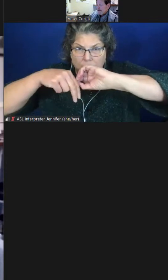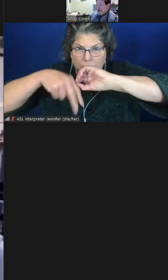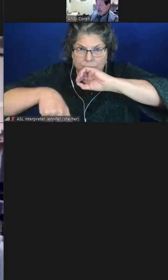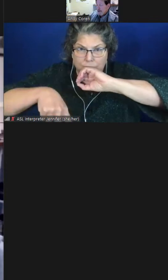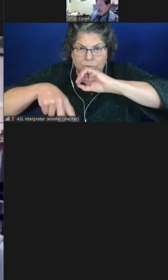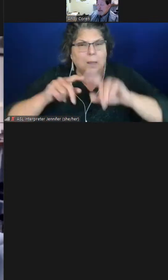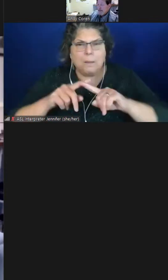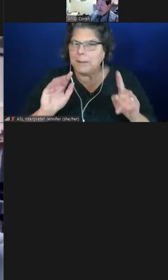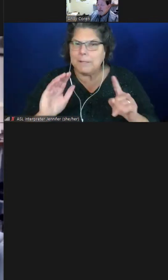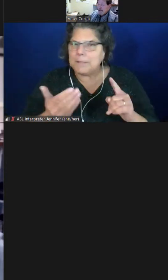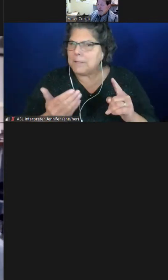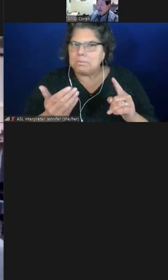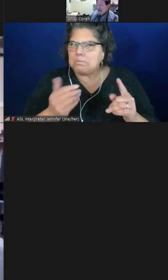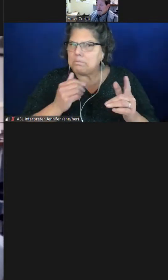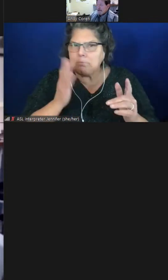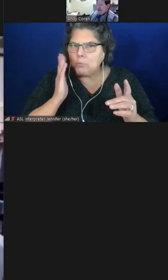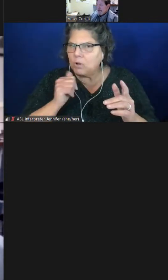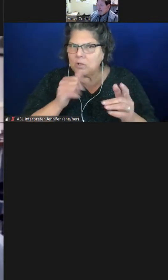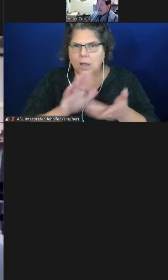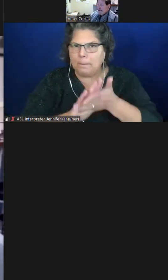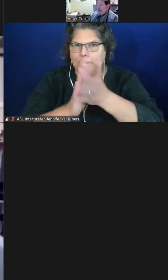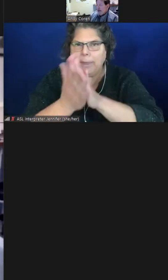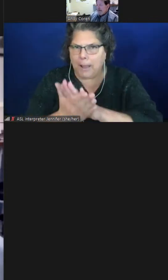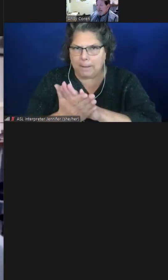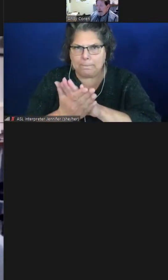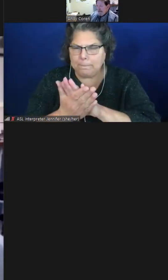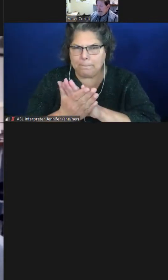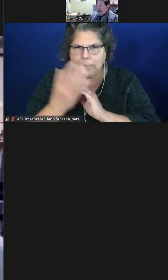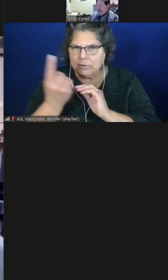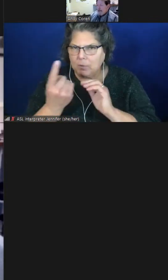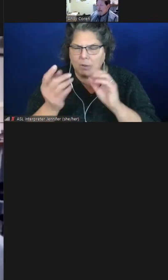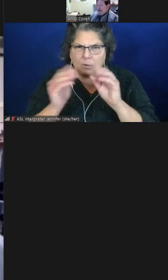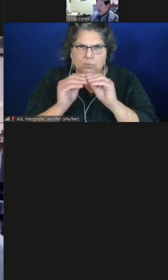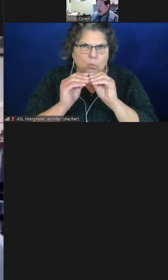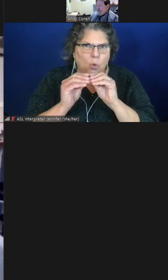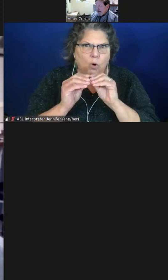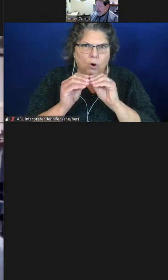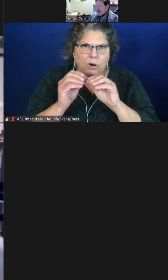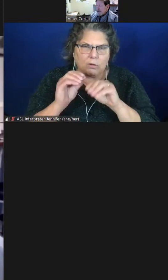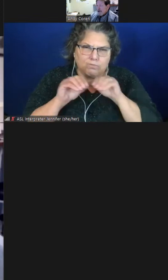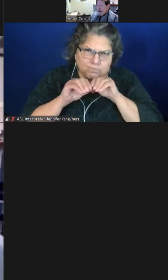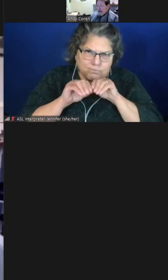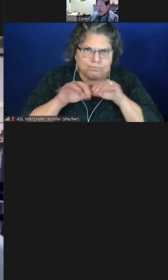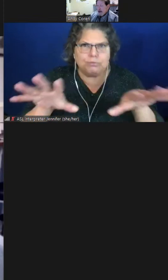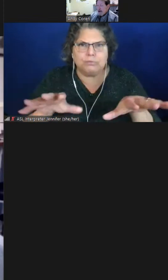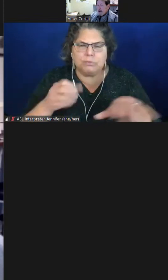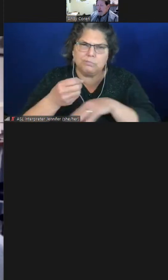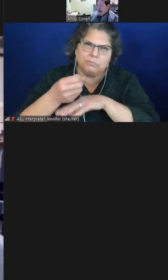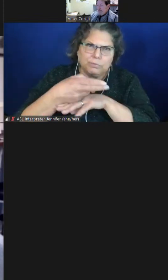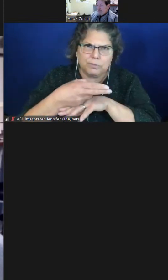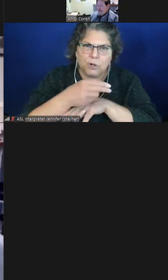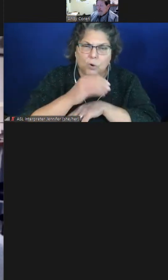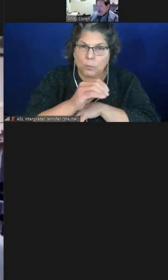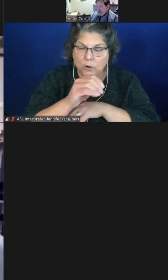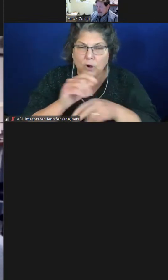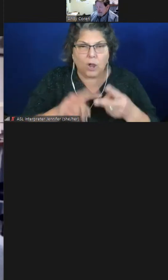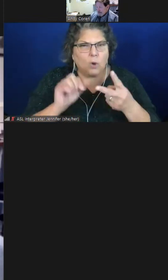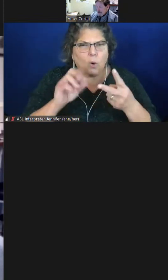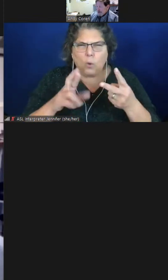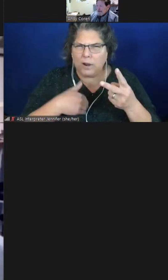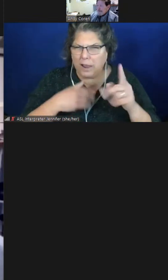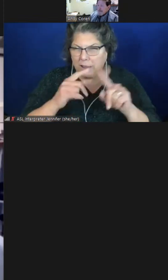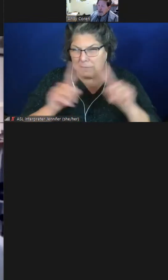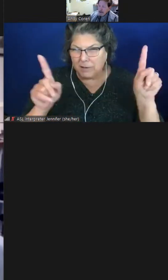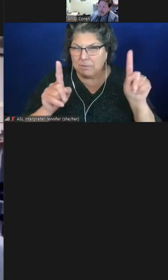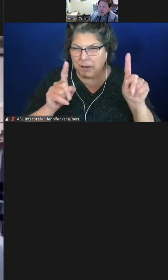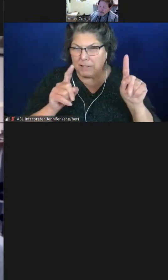they're turning into something that is either more prevalent, going to grow faster than Omicron, or have different